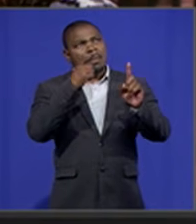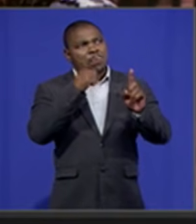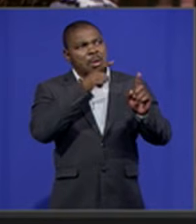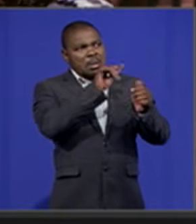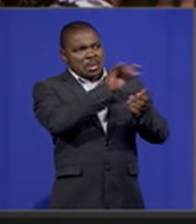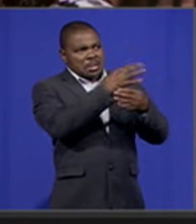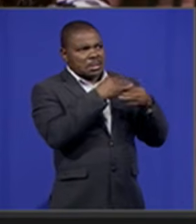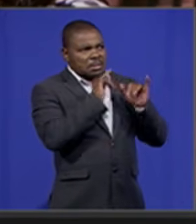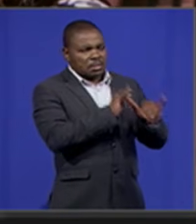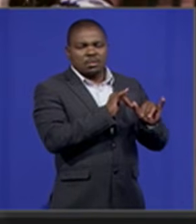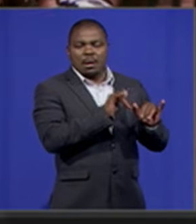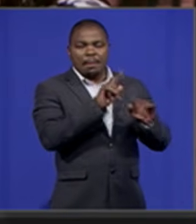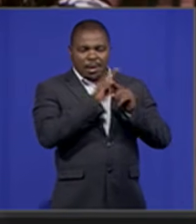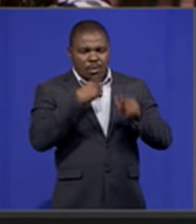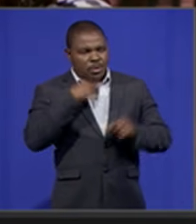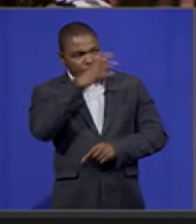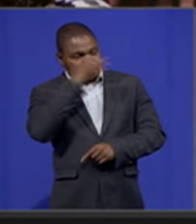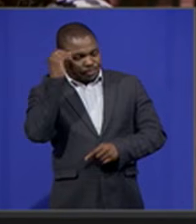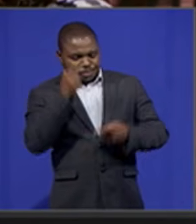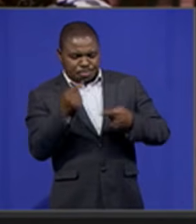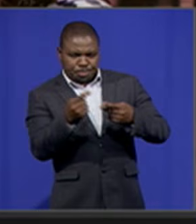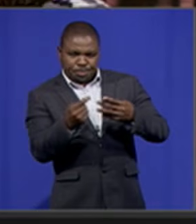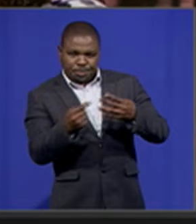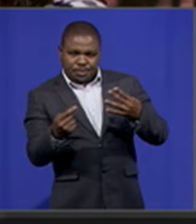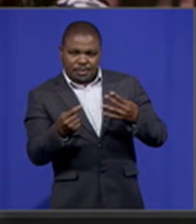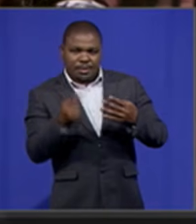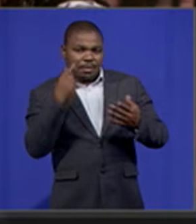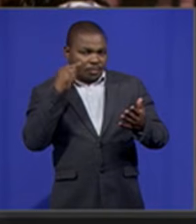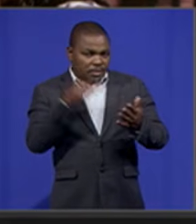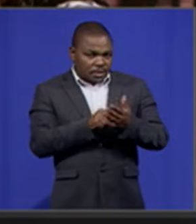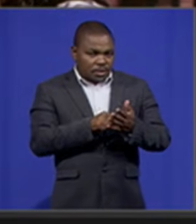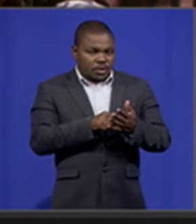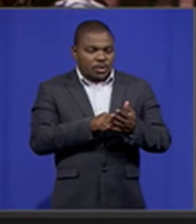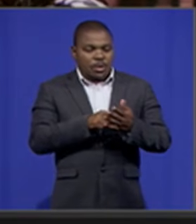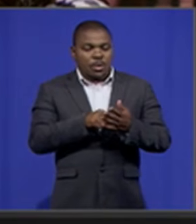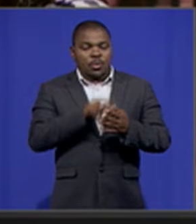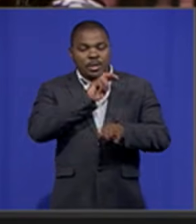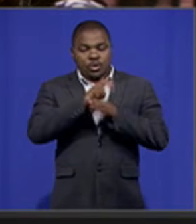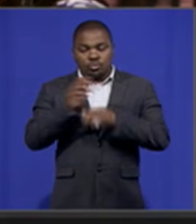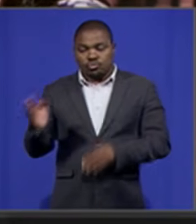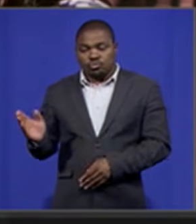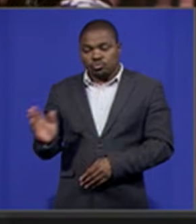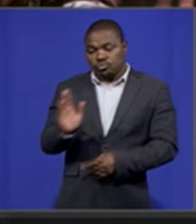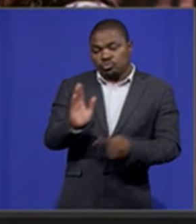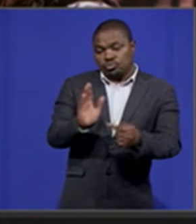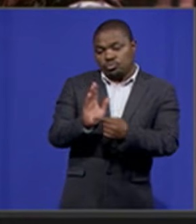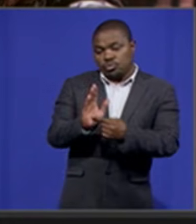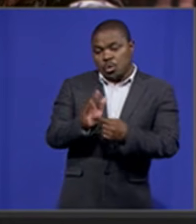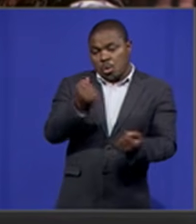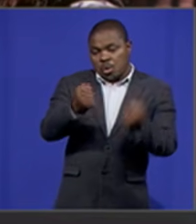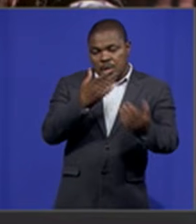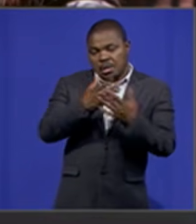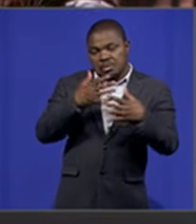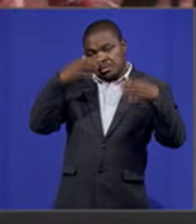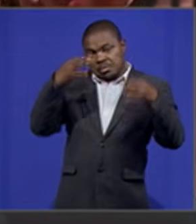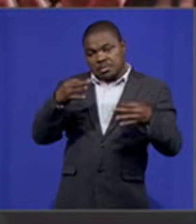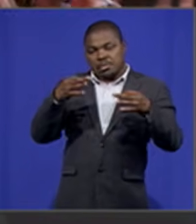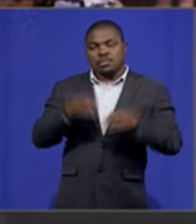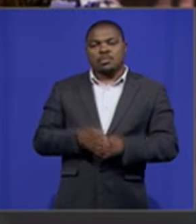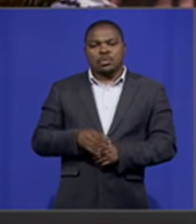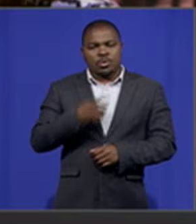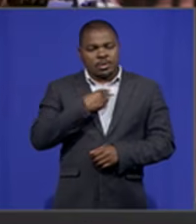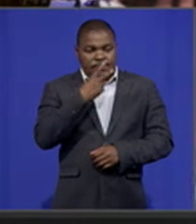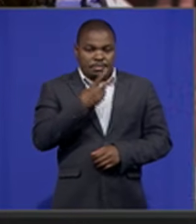certain factors that we had to consider and evidence that we had to bring before the court for the court to then make a ruling on that. So we do find